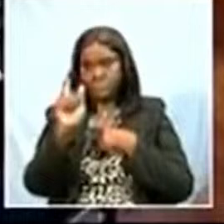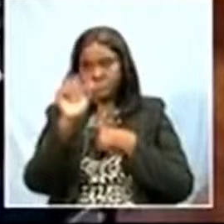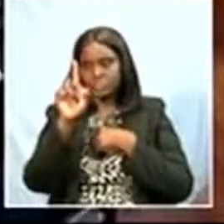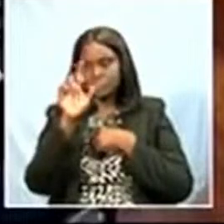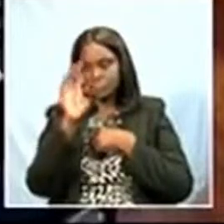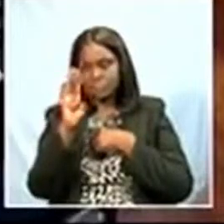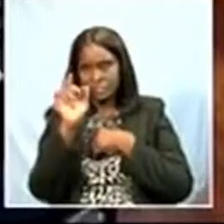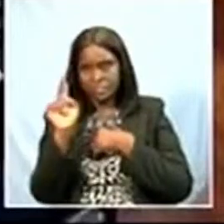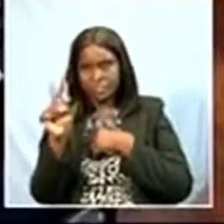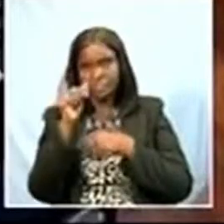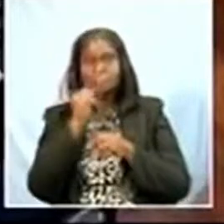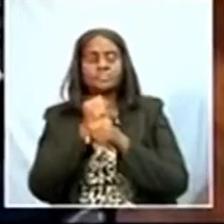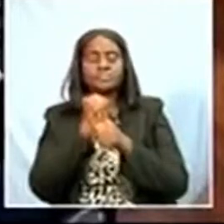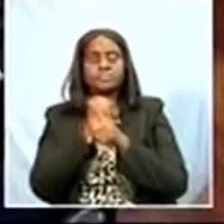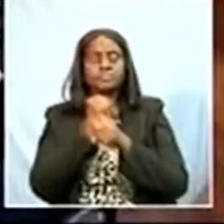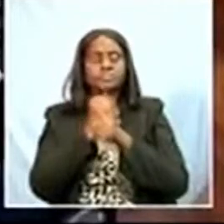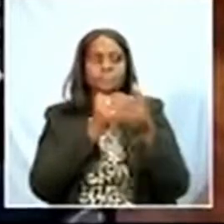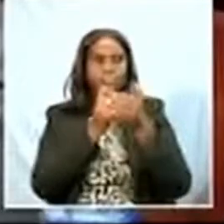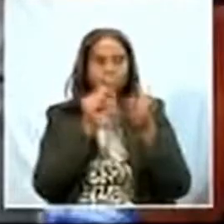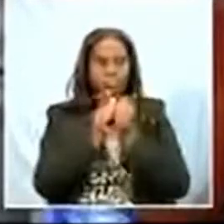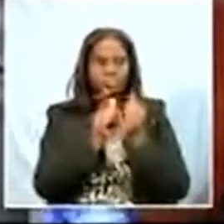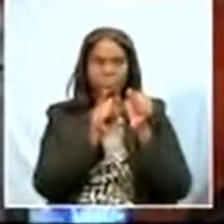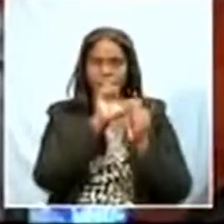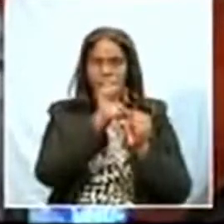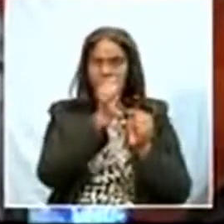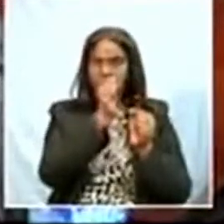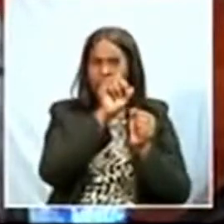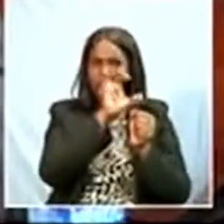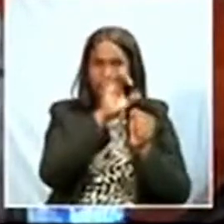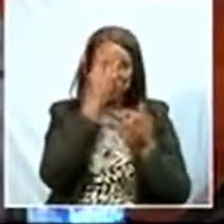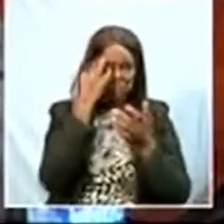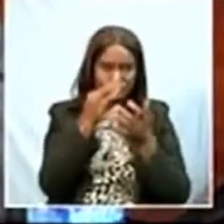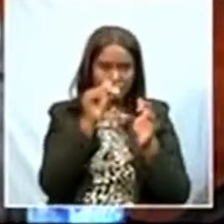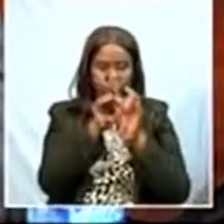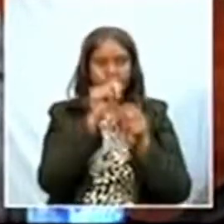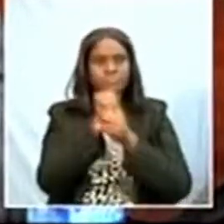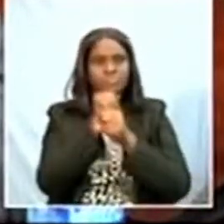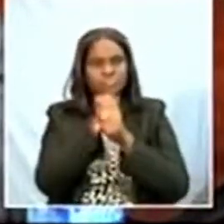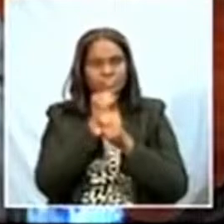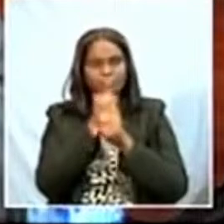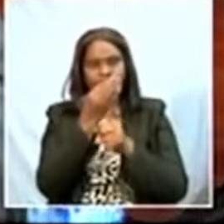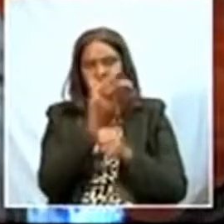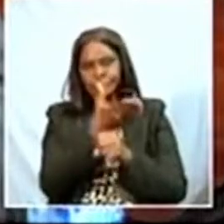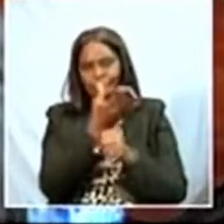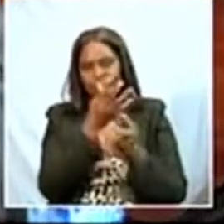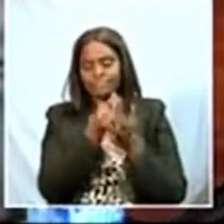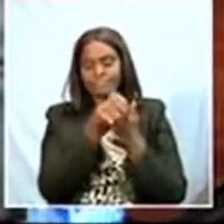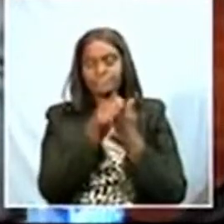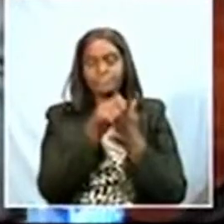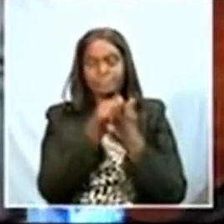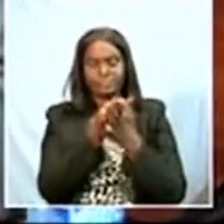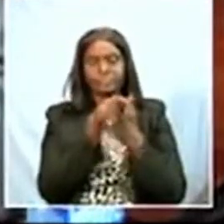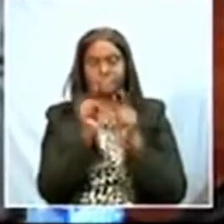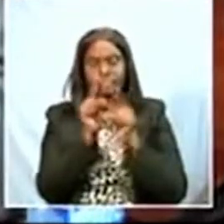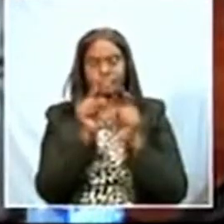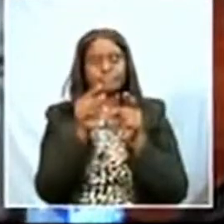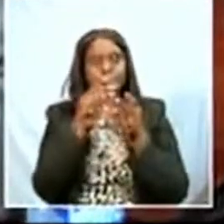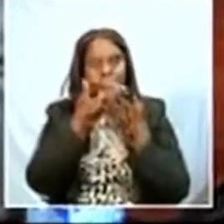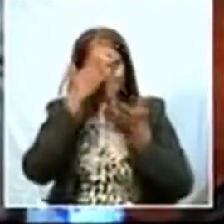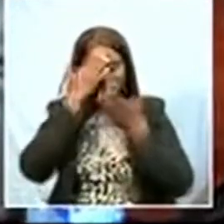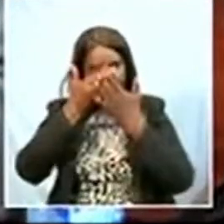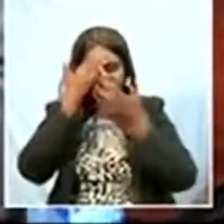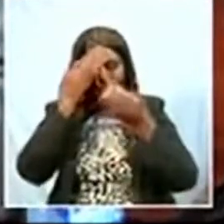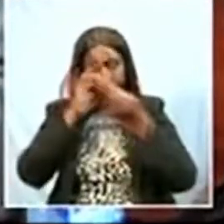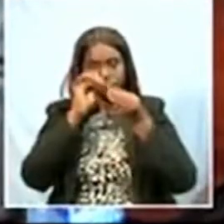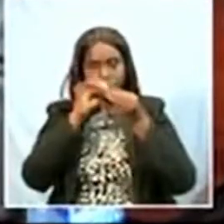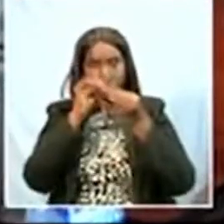actually working closely with the SADC Secretariat in the operationalization of this fund. And we are learning quite a lot